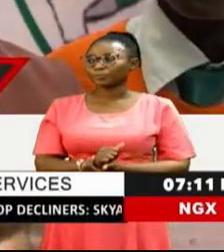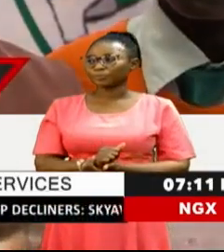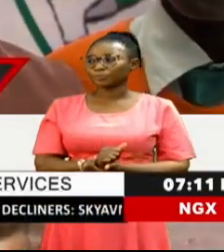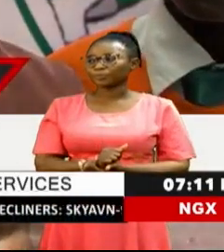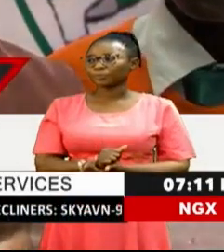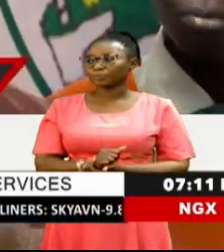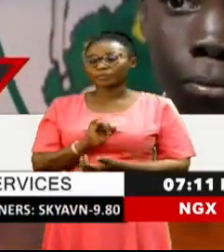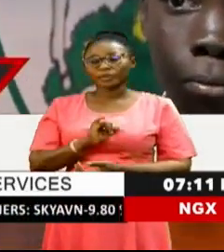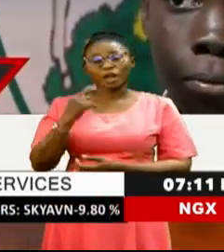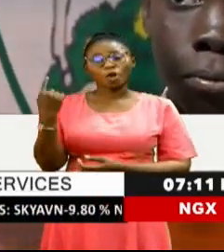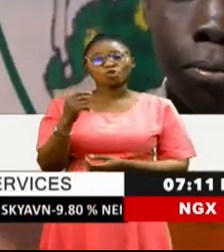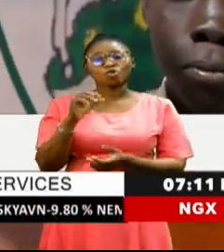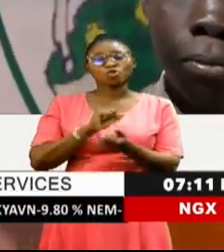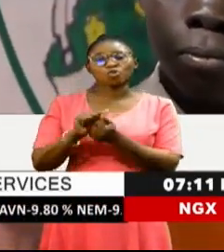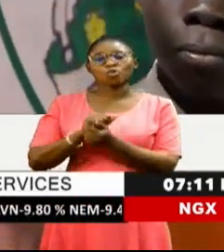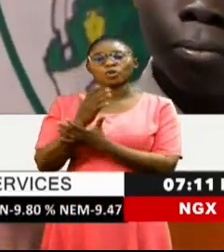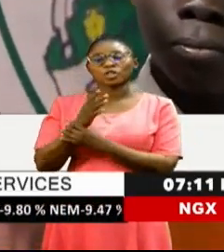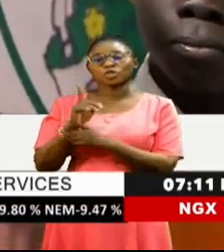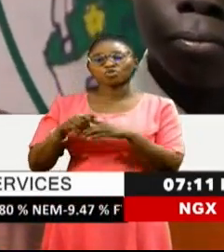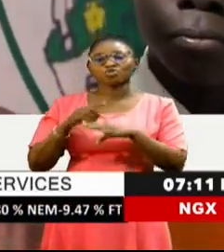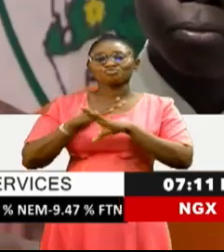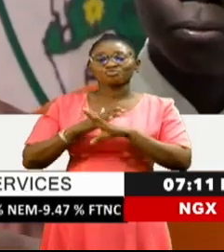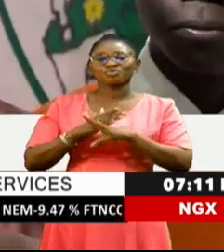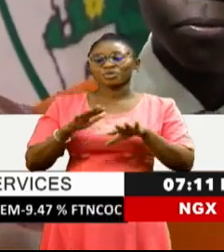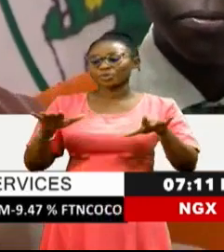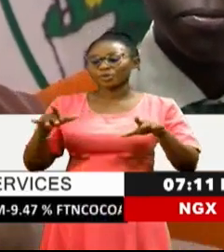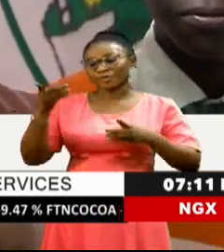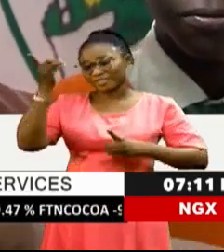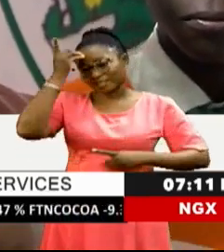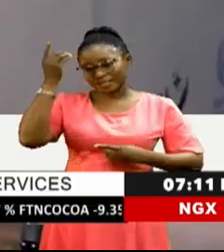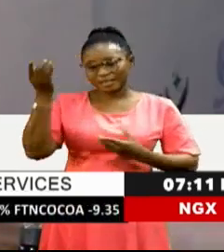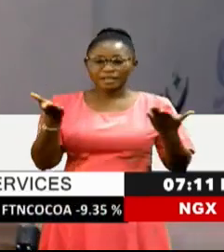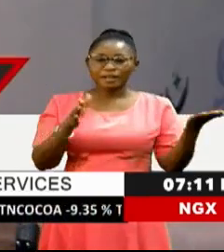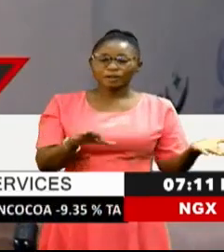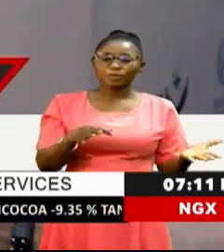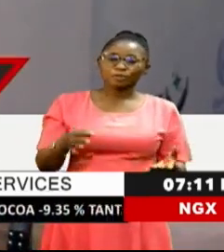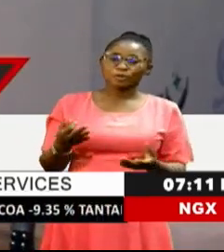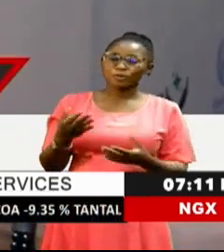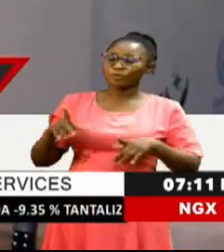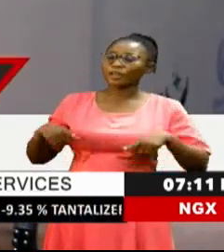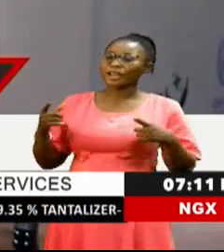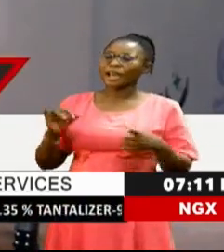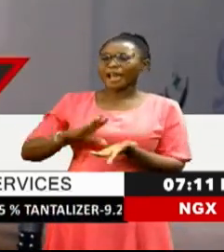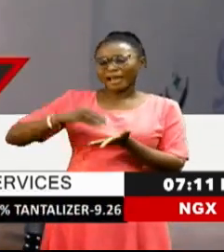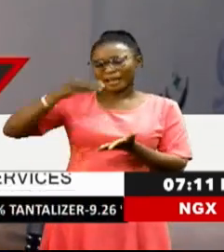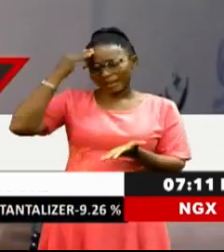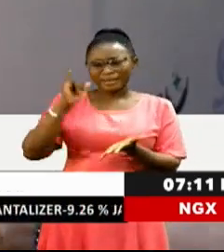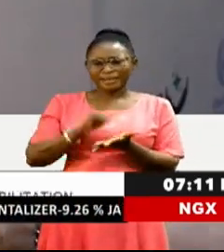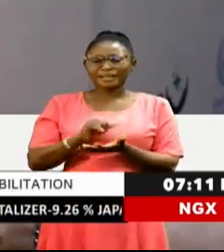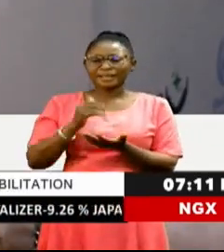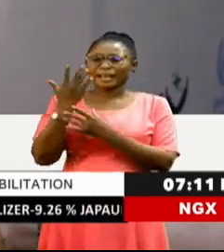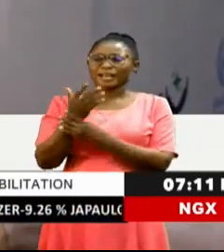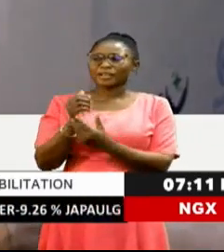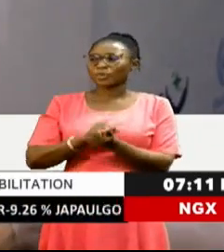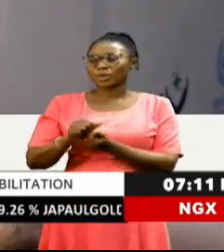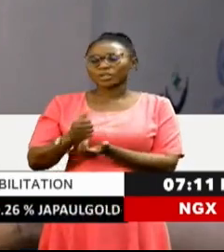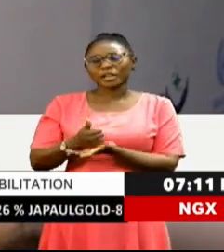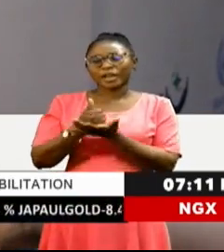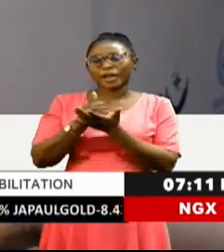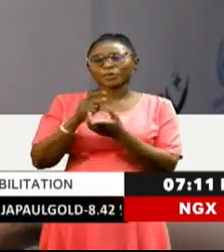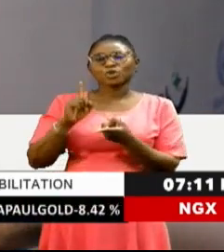Always wash our hands to prevent the spread of disease, loss of life. I learned that hand washing it helps